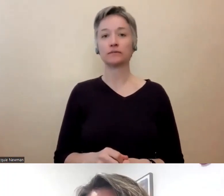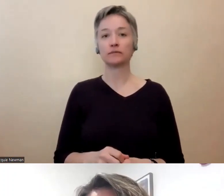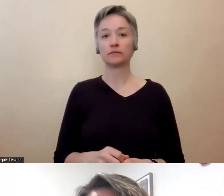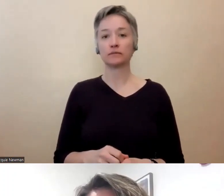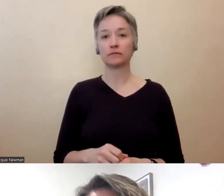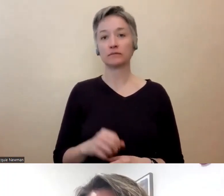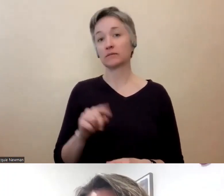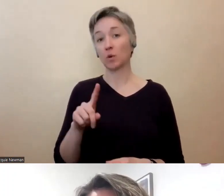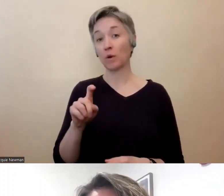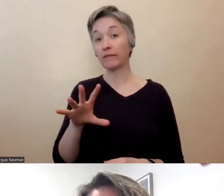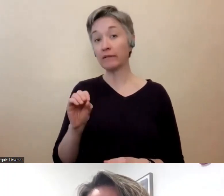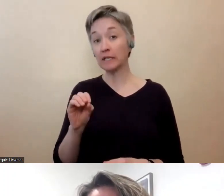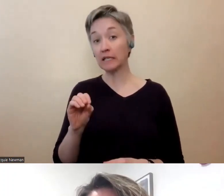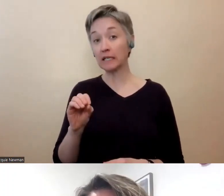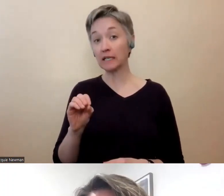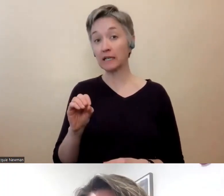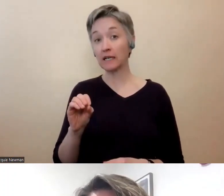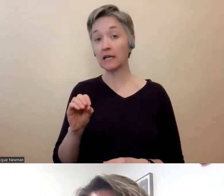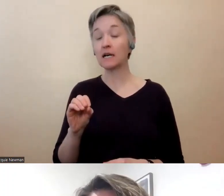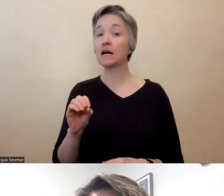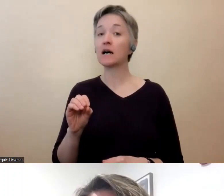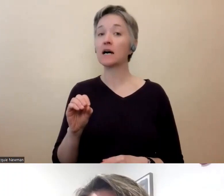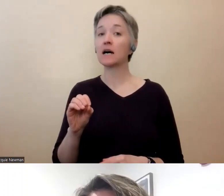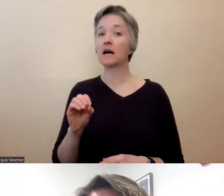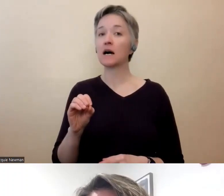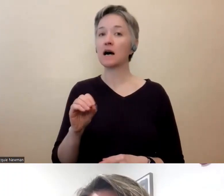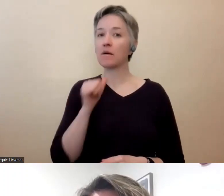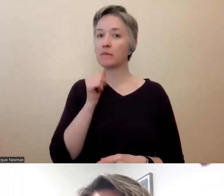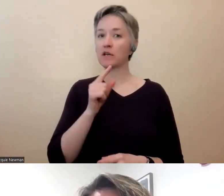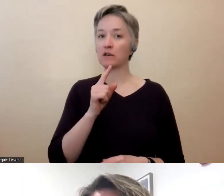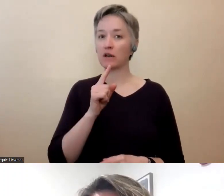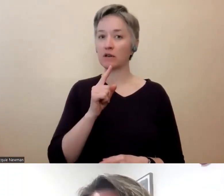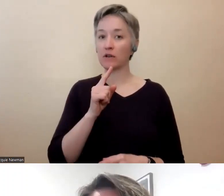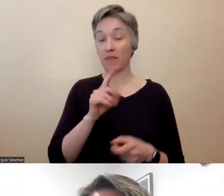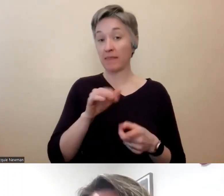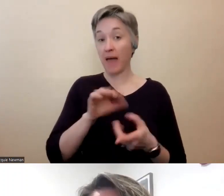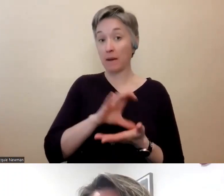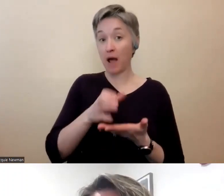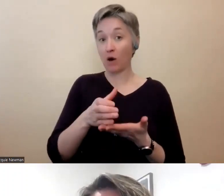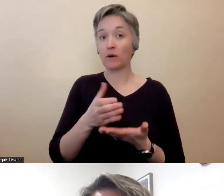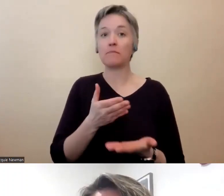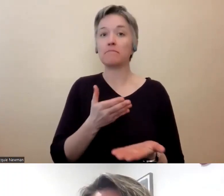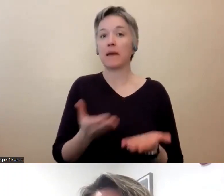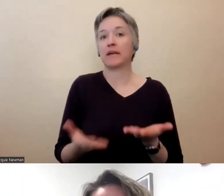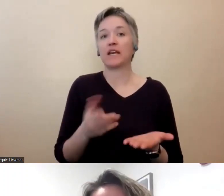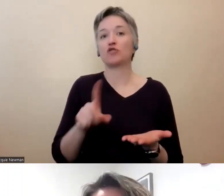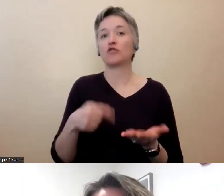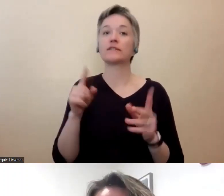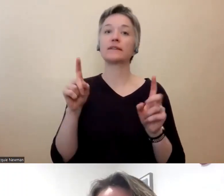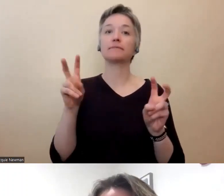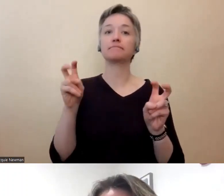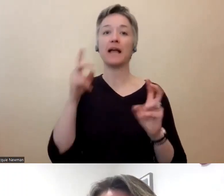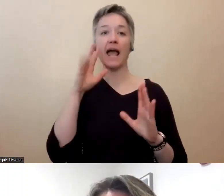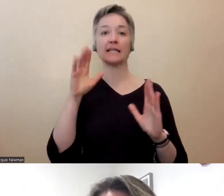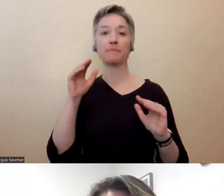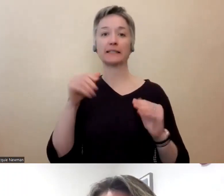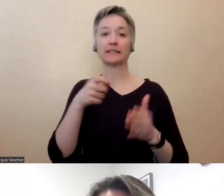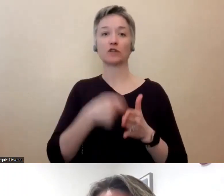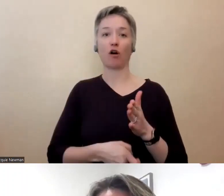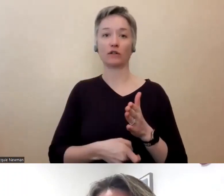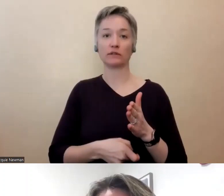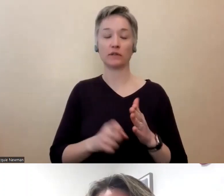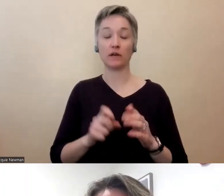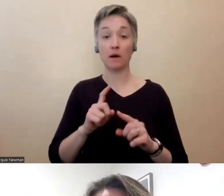was was told to you when you reached out or had genetic counseling. It could be just what was expected. But I do urge anyone